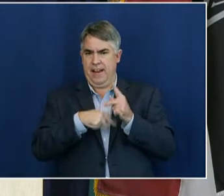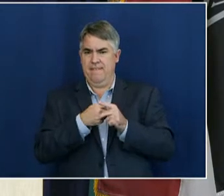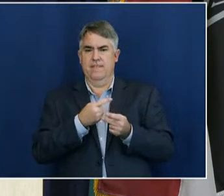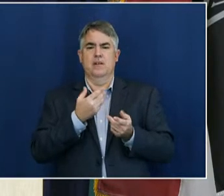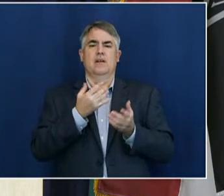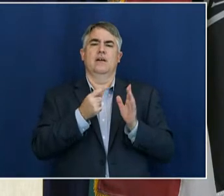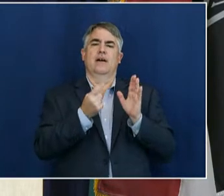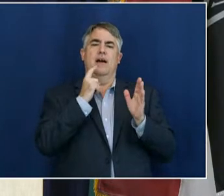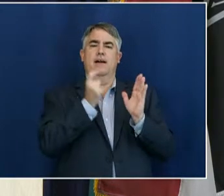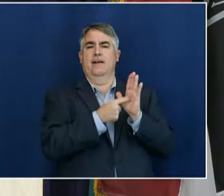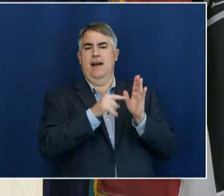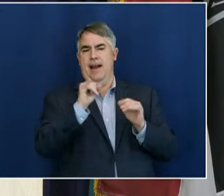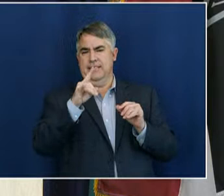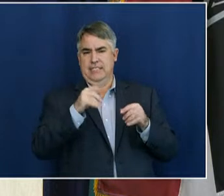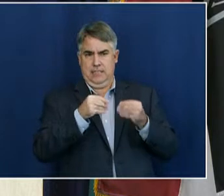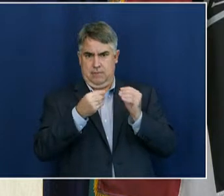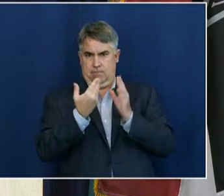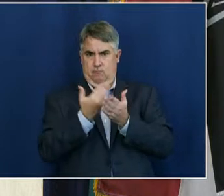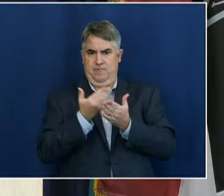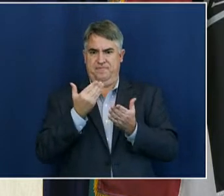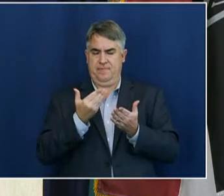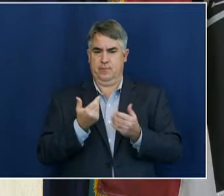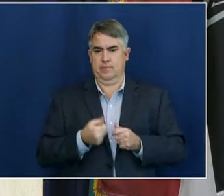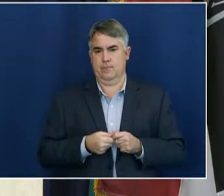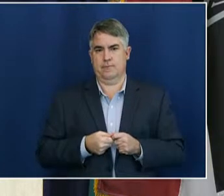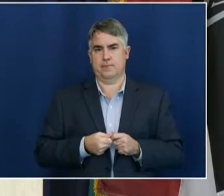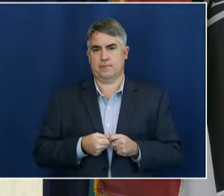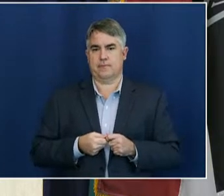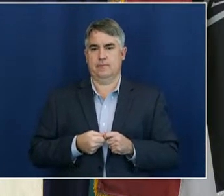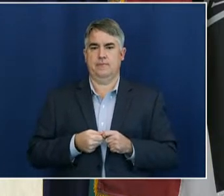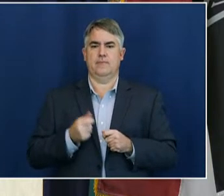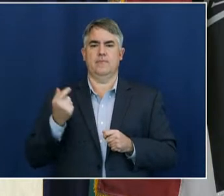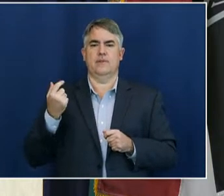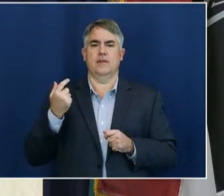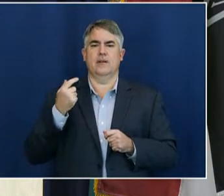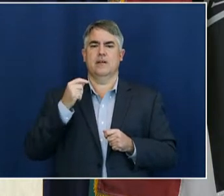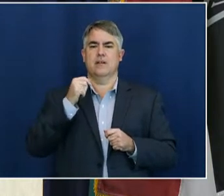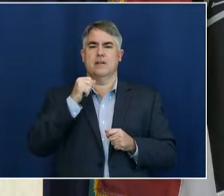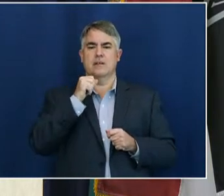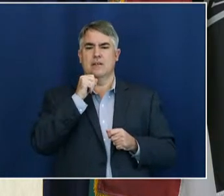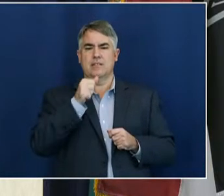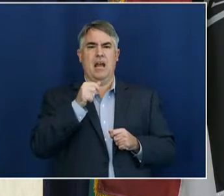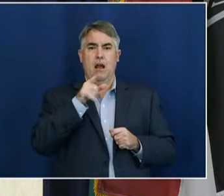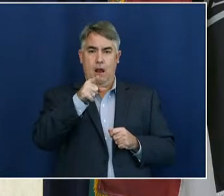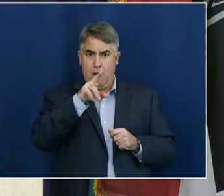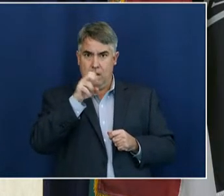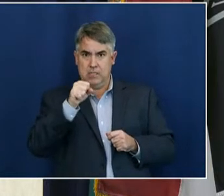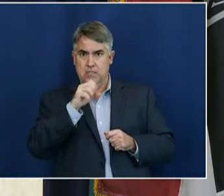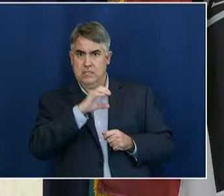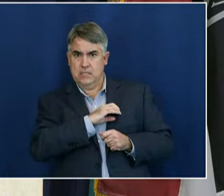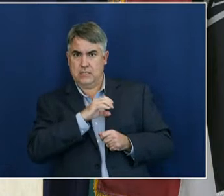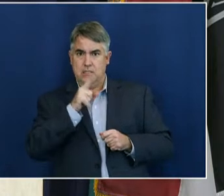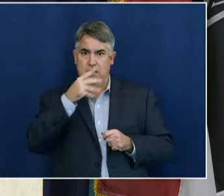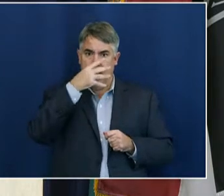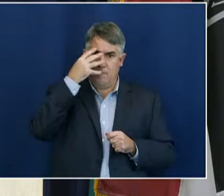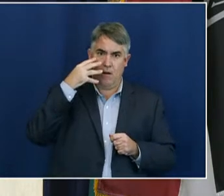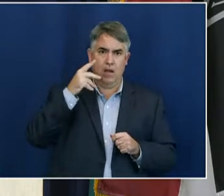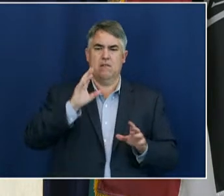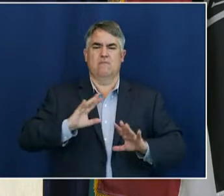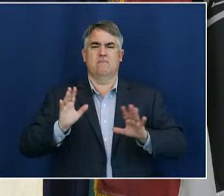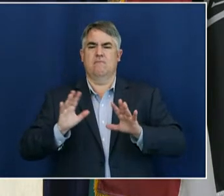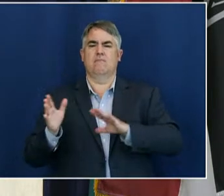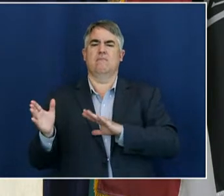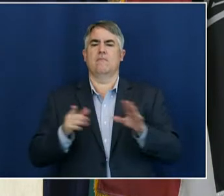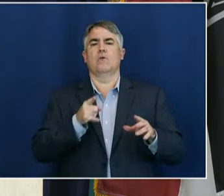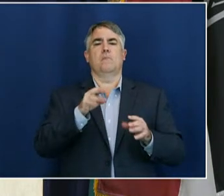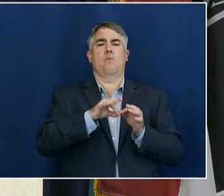go through that process. It's not a check of citizenship or immigration status. It's just something that says you live or work in San Diego County.